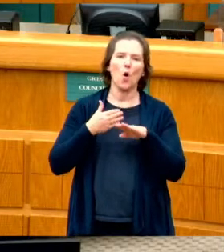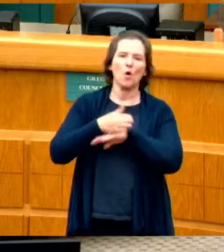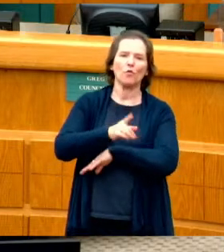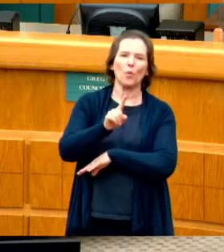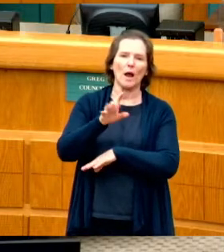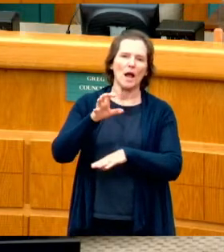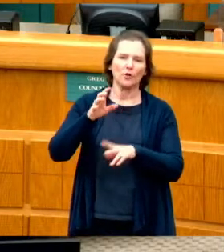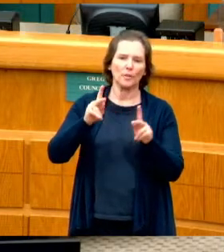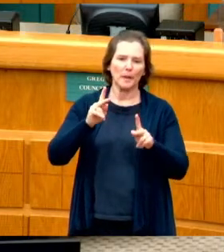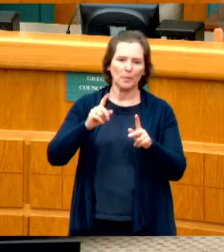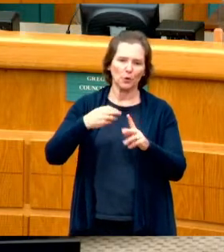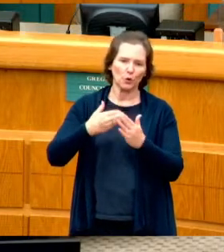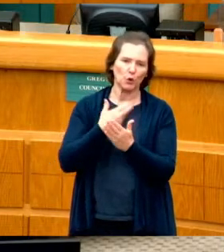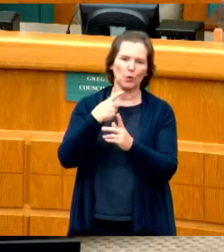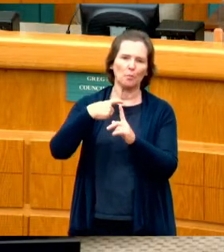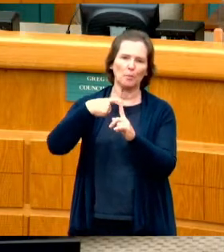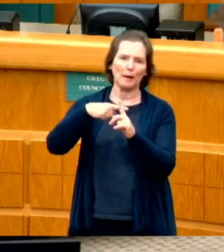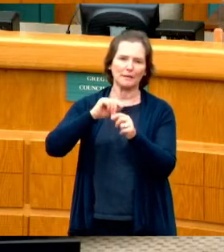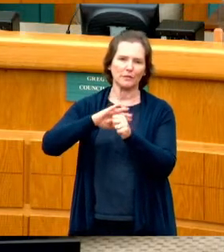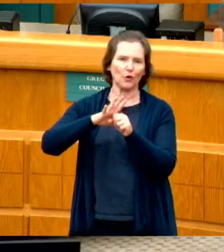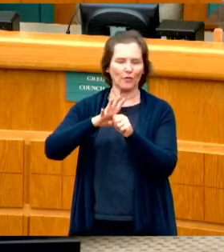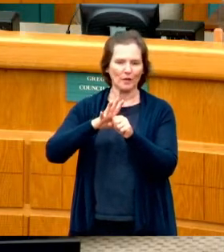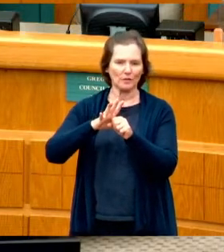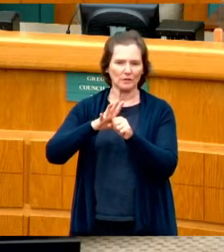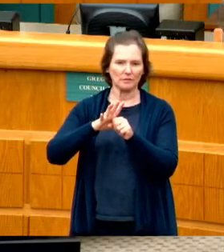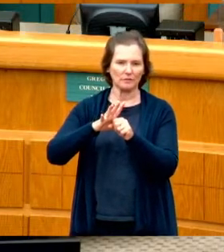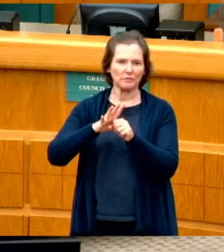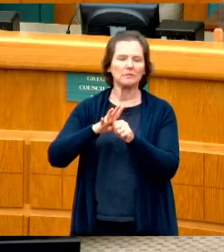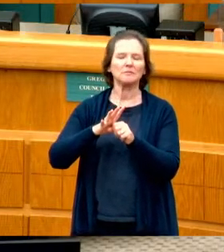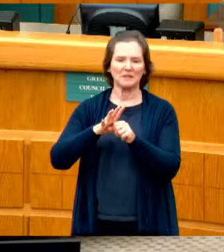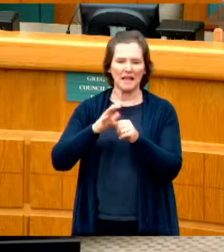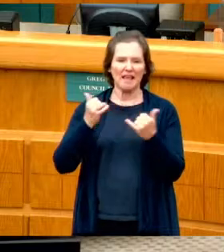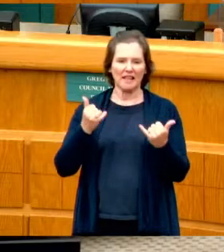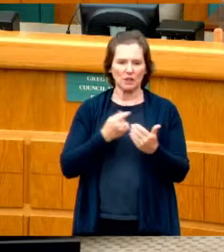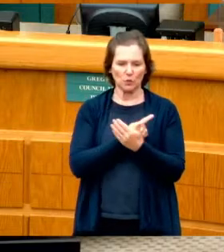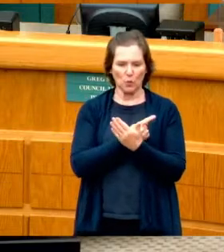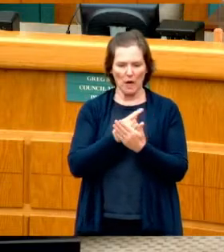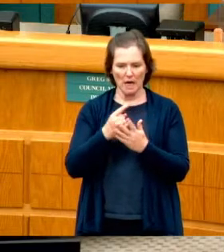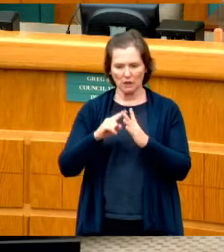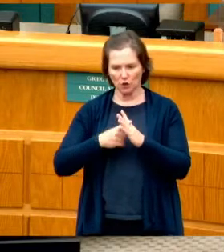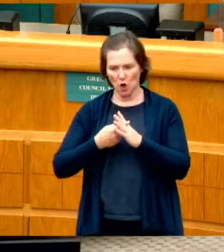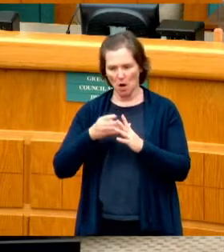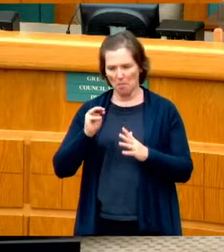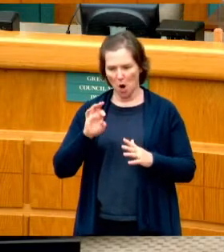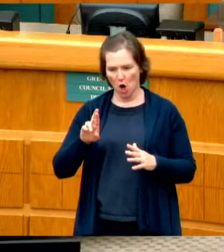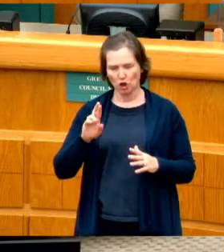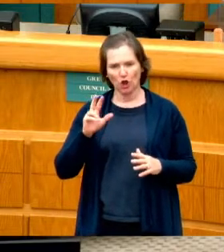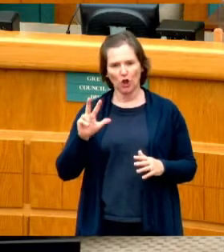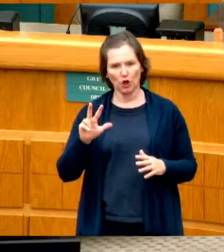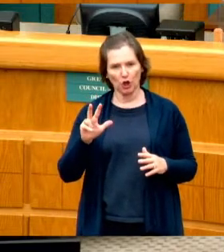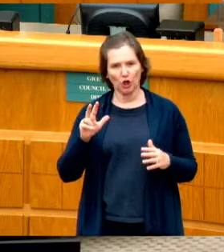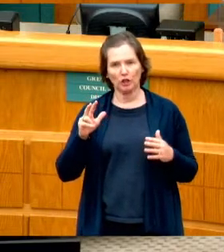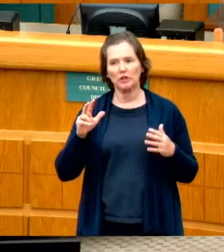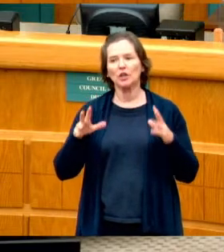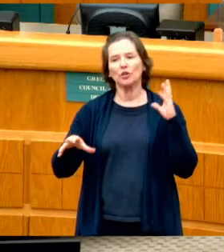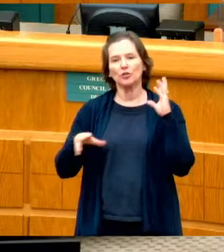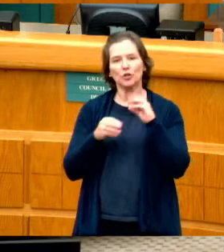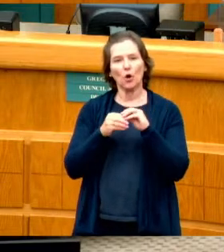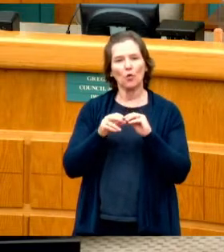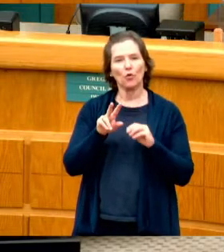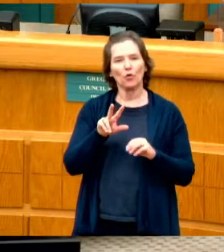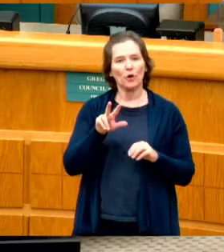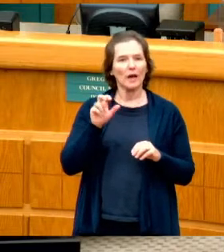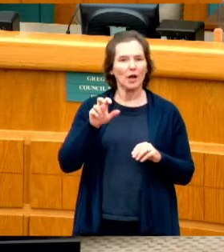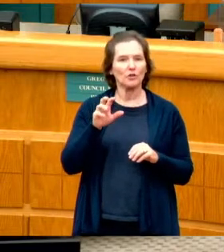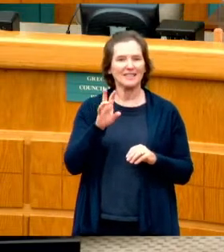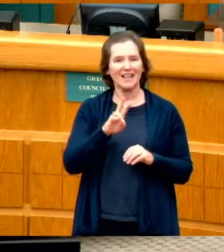had 498 cases. This week, from March 3rd to the present, 377 cases. We